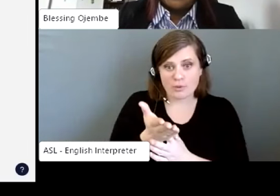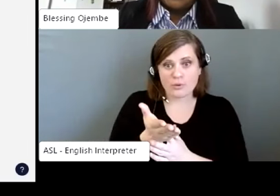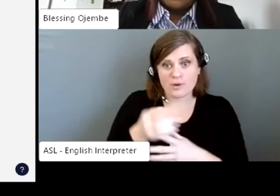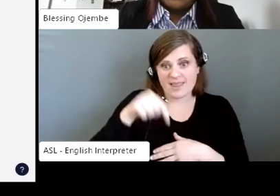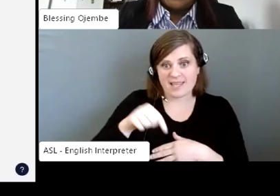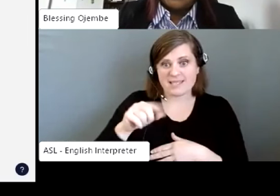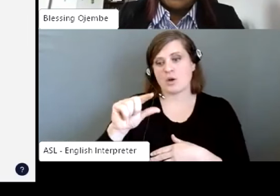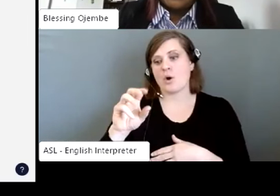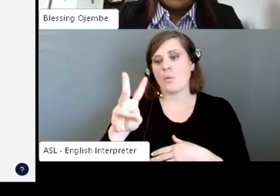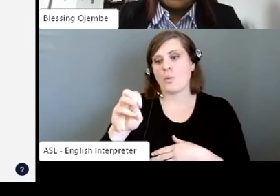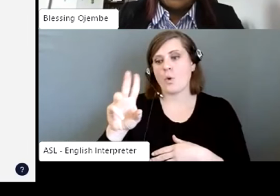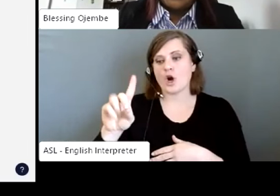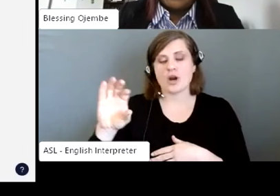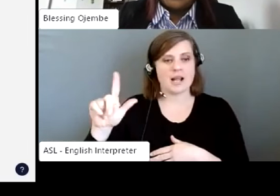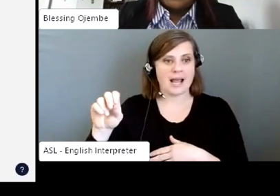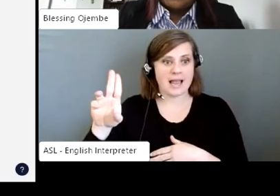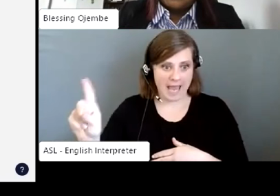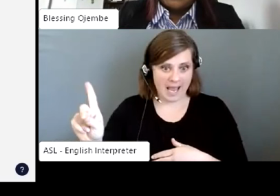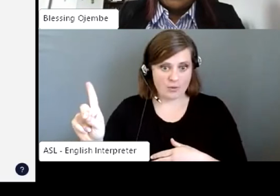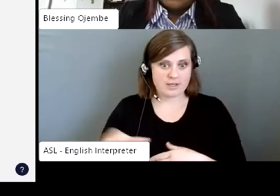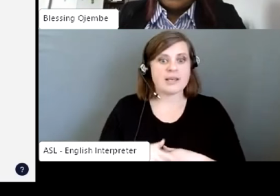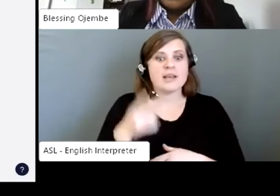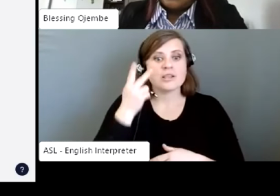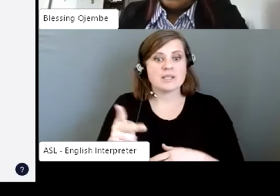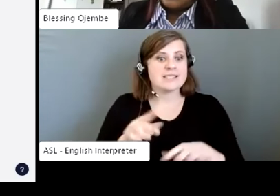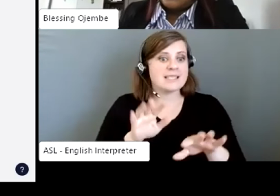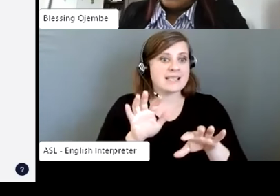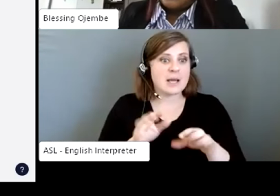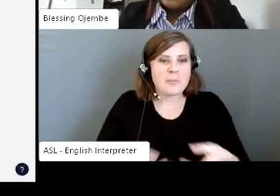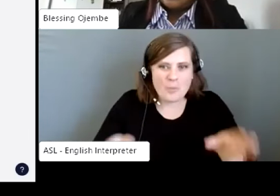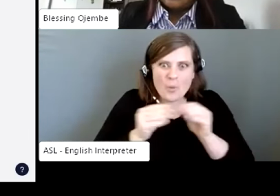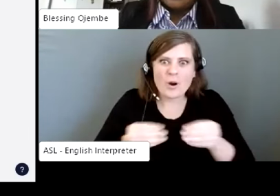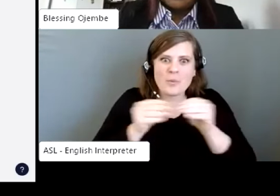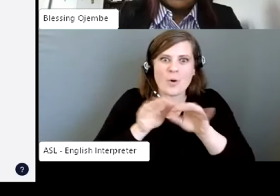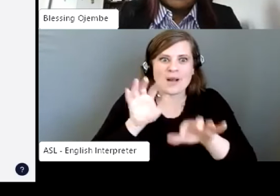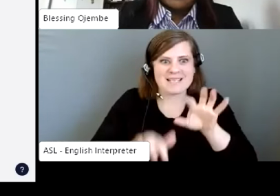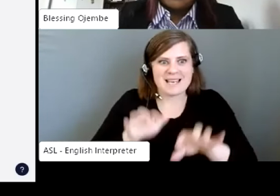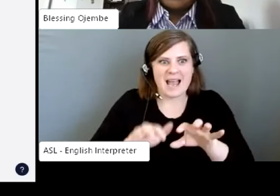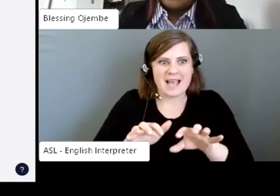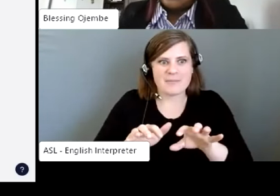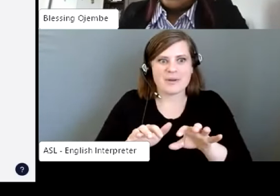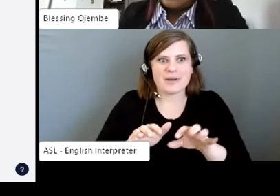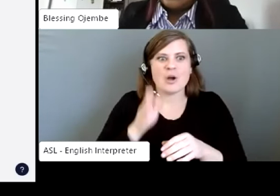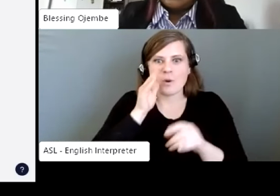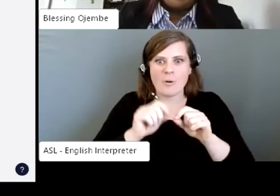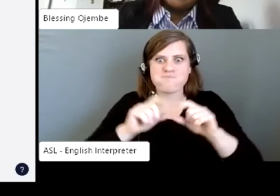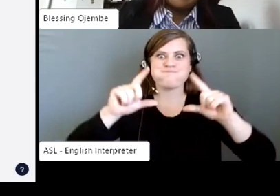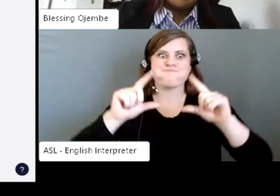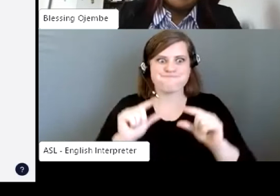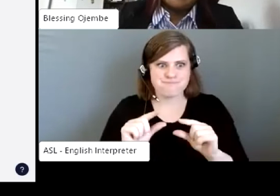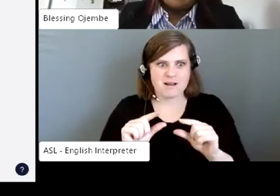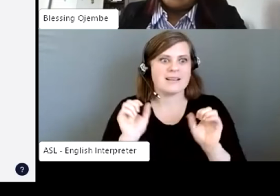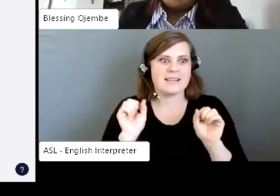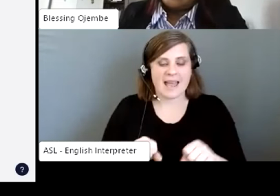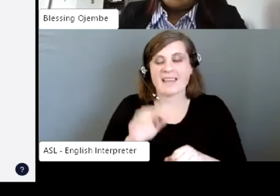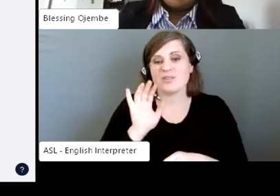crowd. So as you can see, as people are typing, the more people are typing, the more that particular words or that particular adjectives